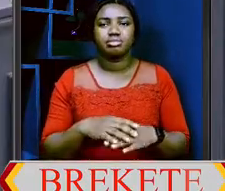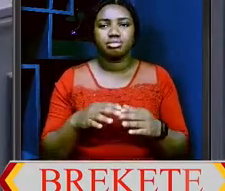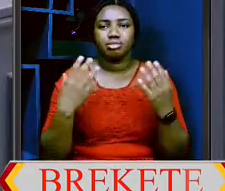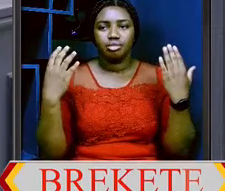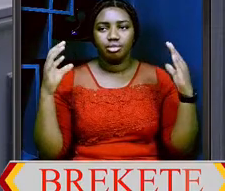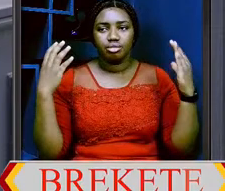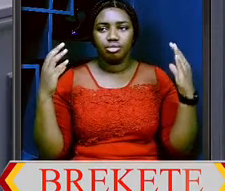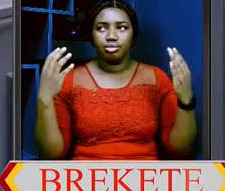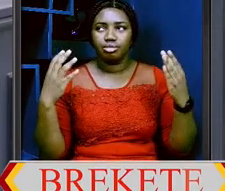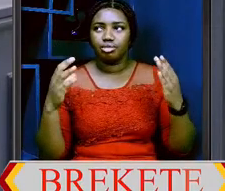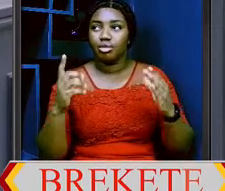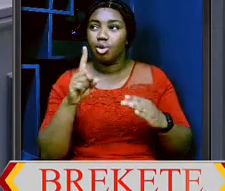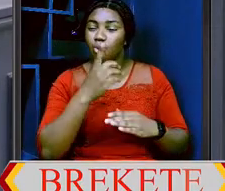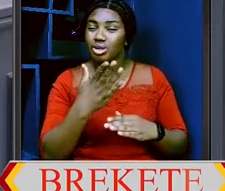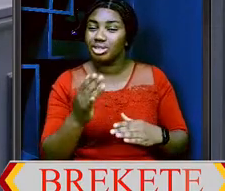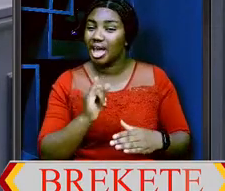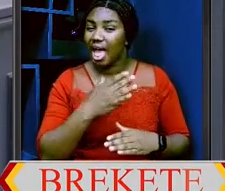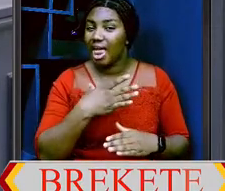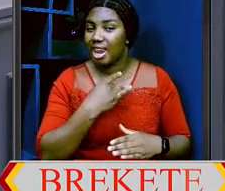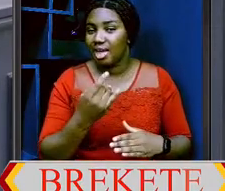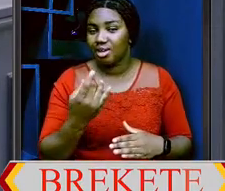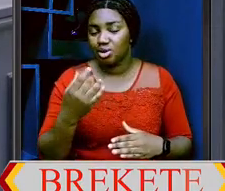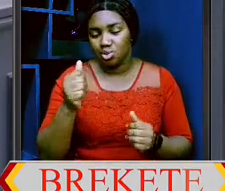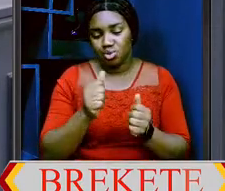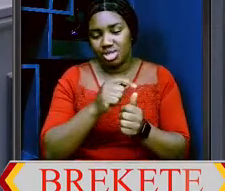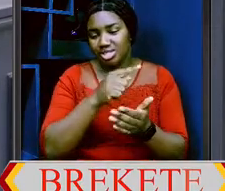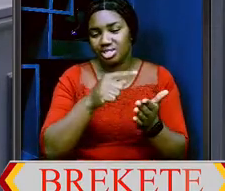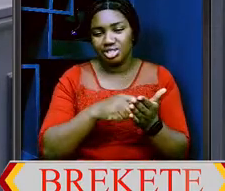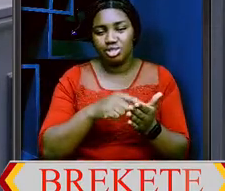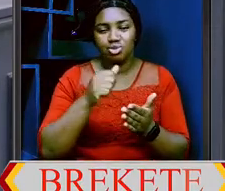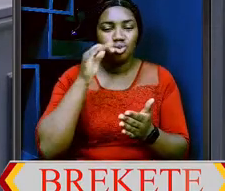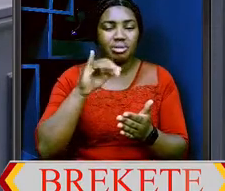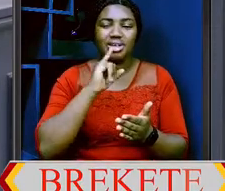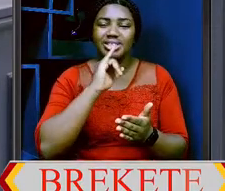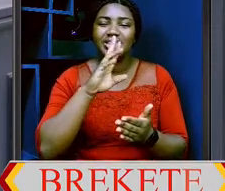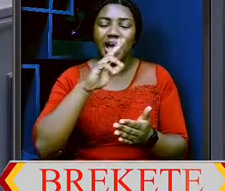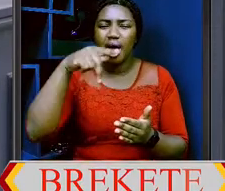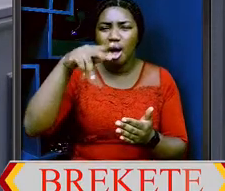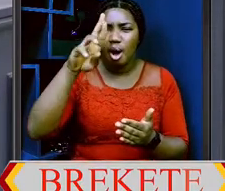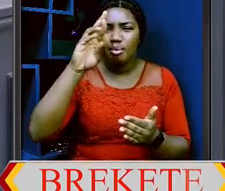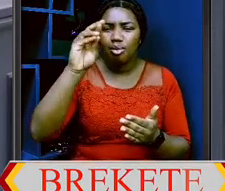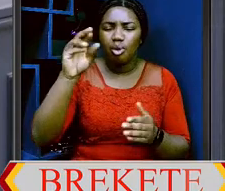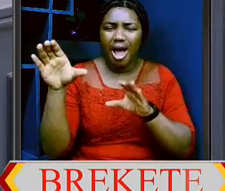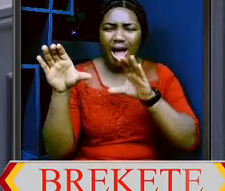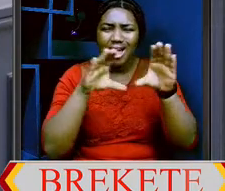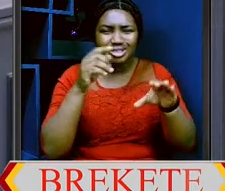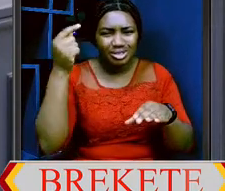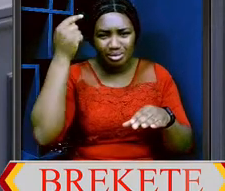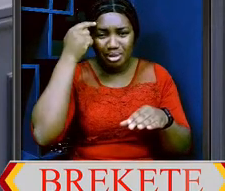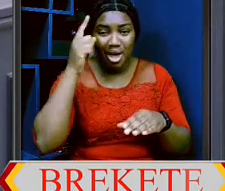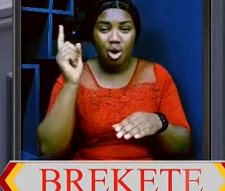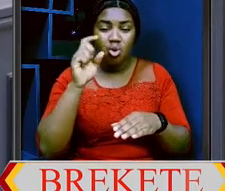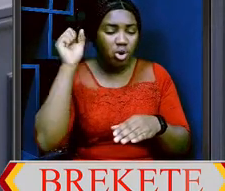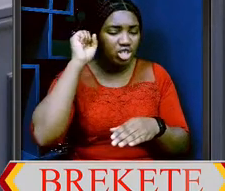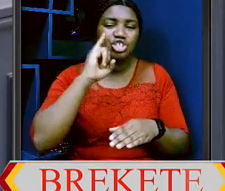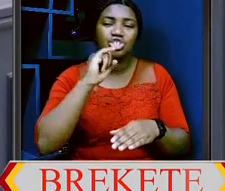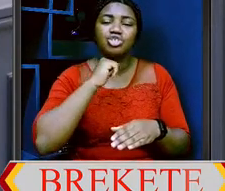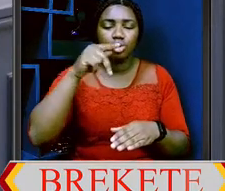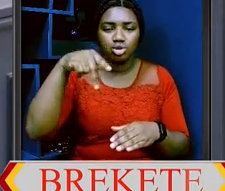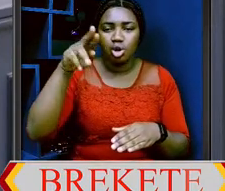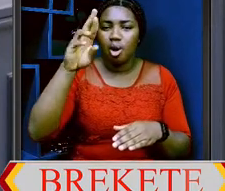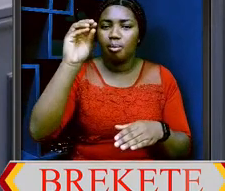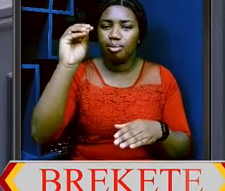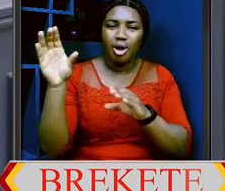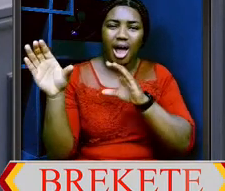her you know one thing what I like about this woman now her proactive mindedness and where she know proactive she